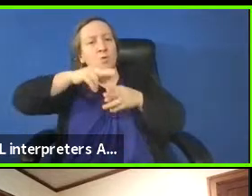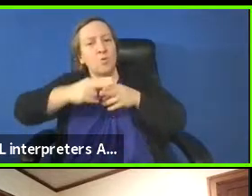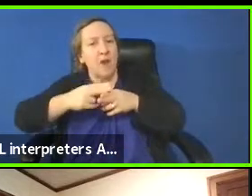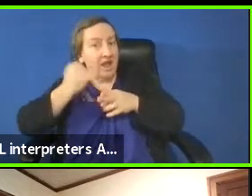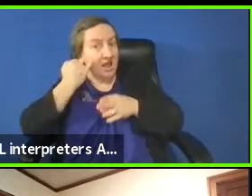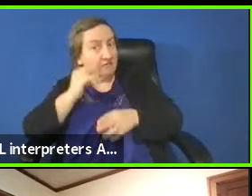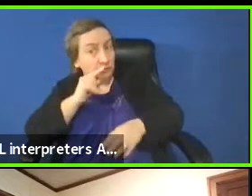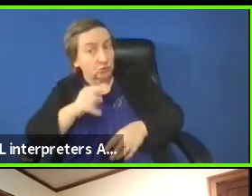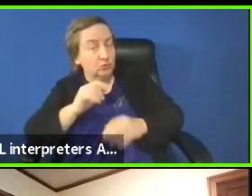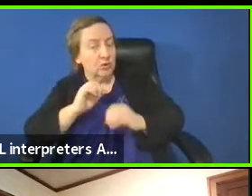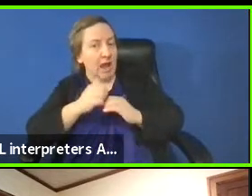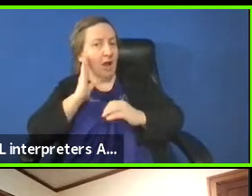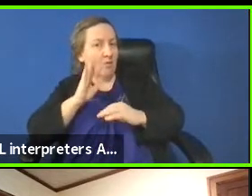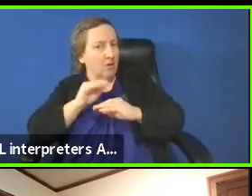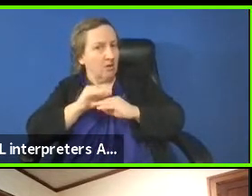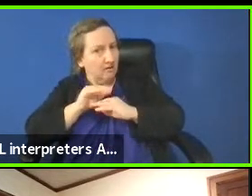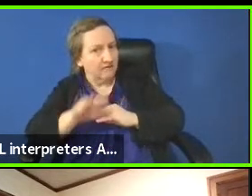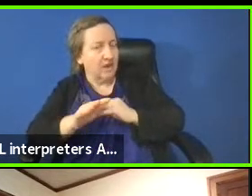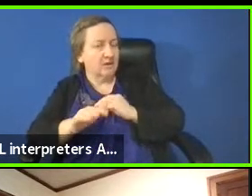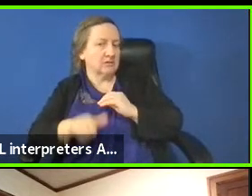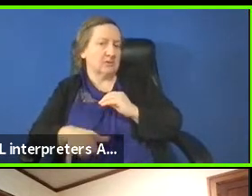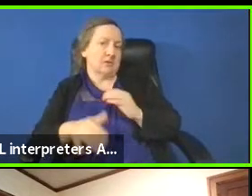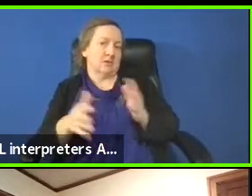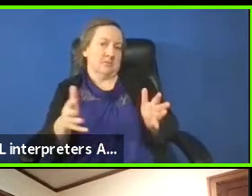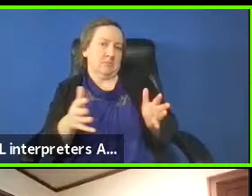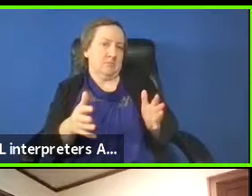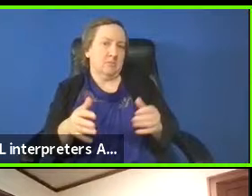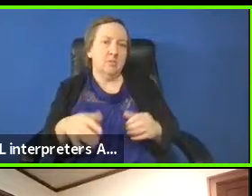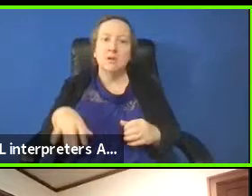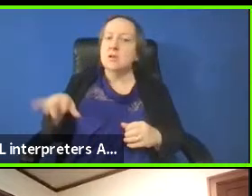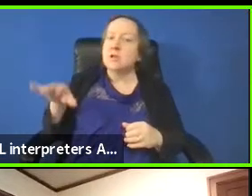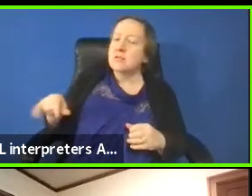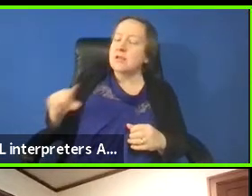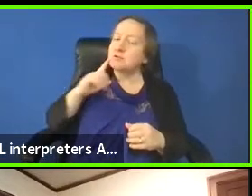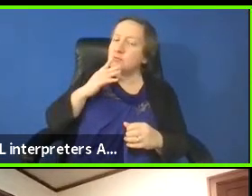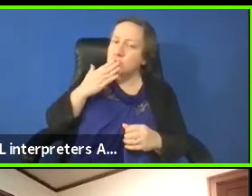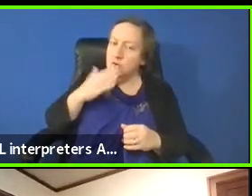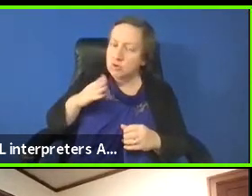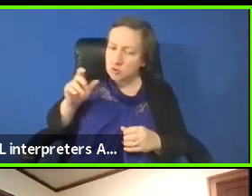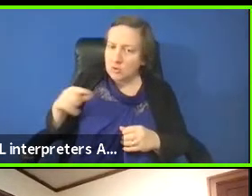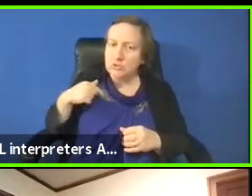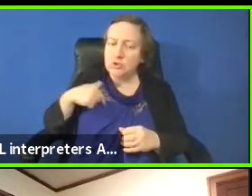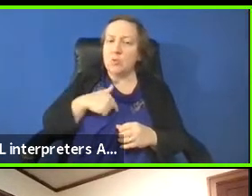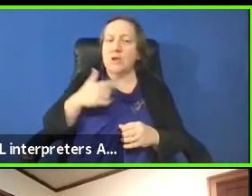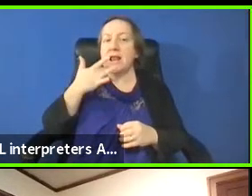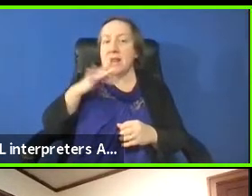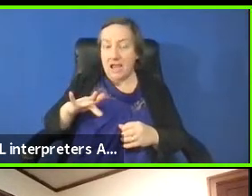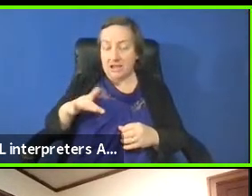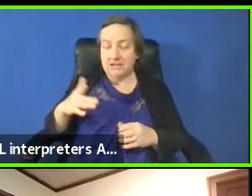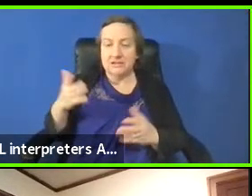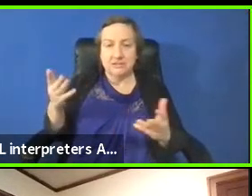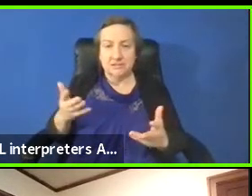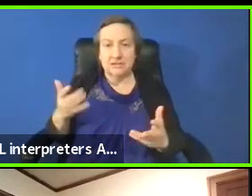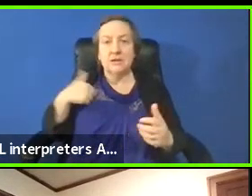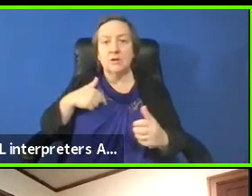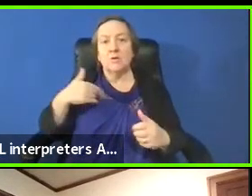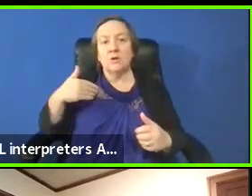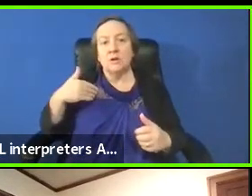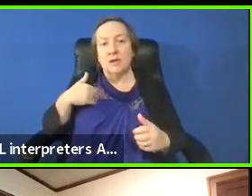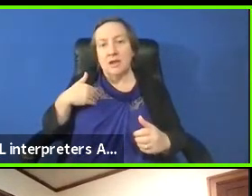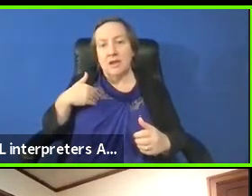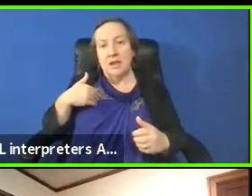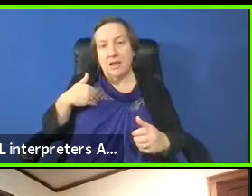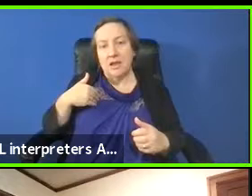How will that vetting take place? So that's a really good question, and we are very lucky in that we have Jake